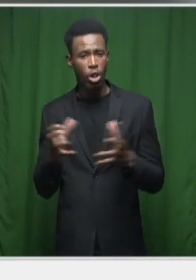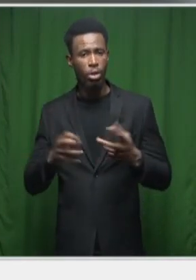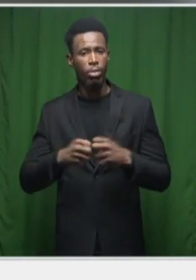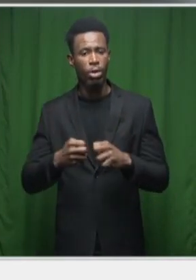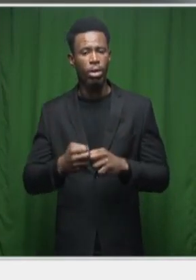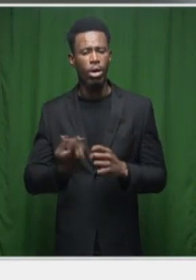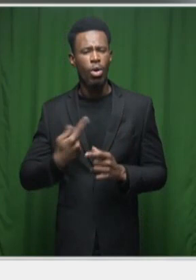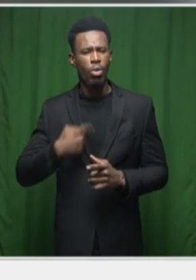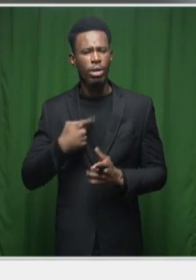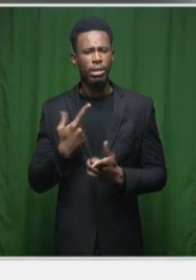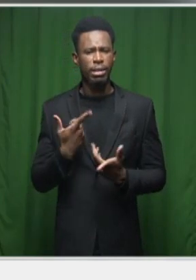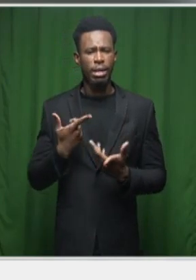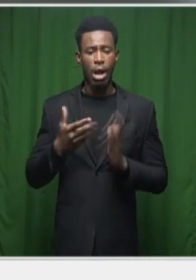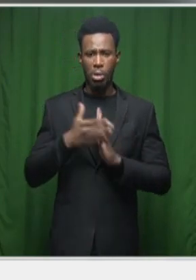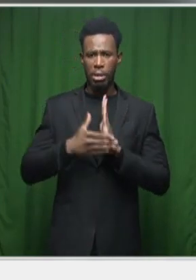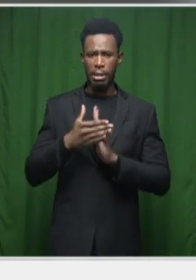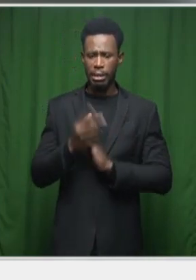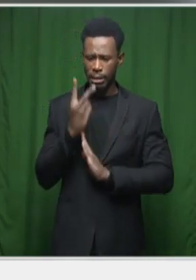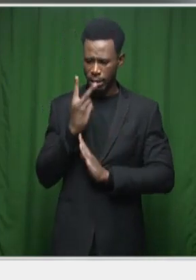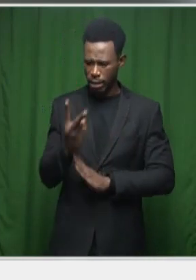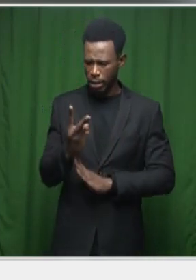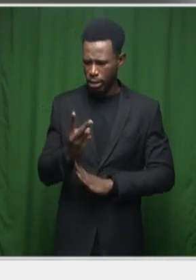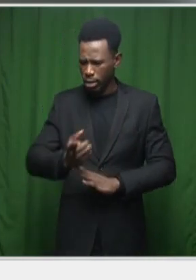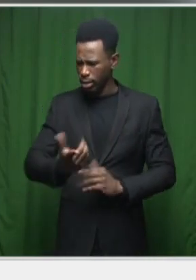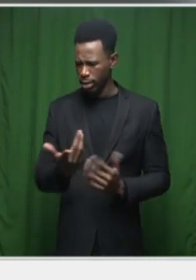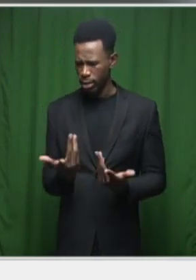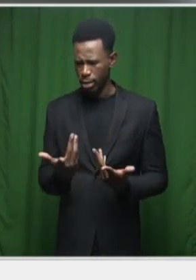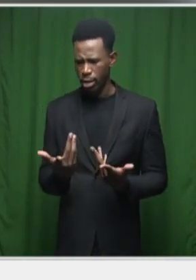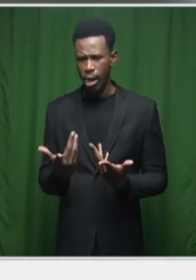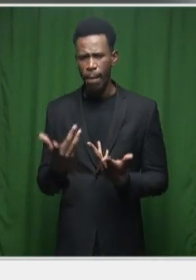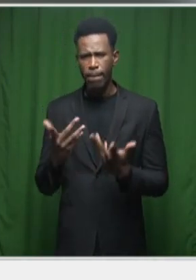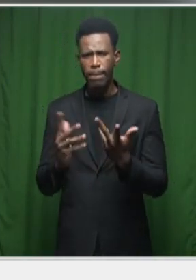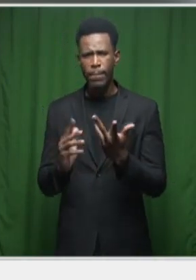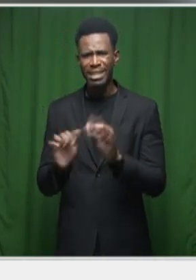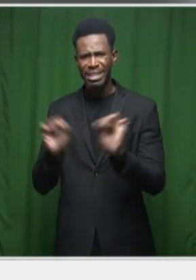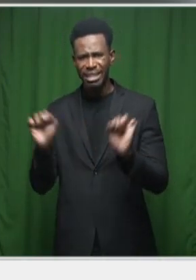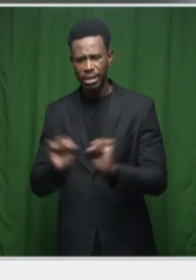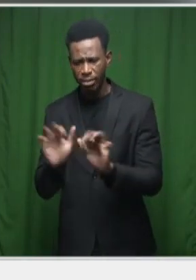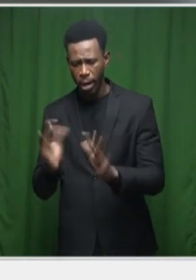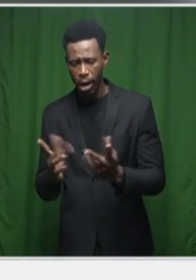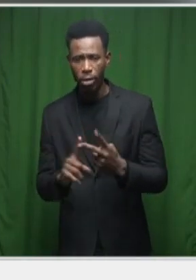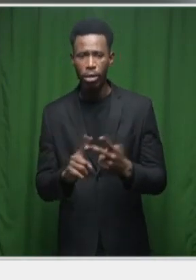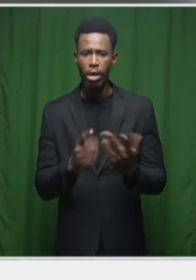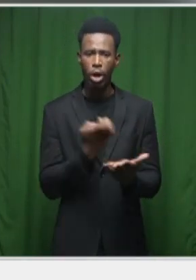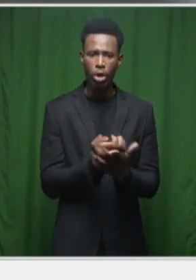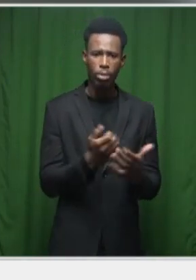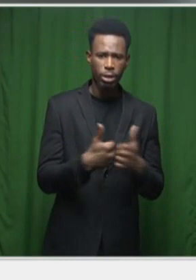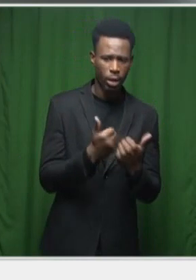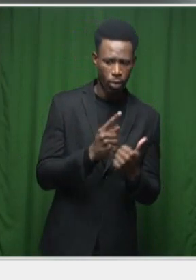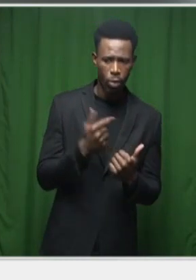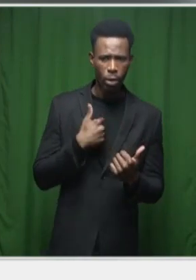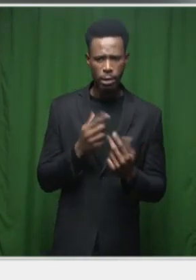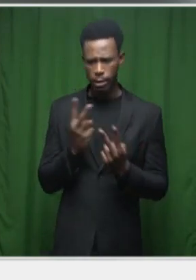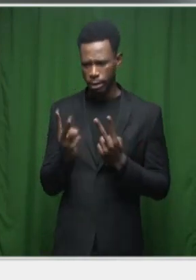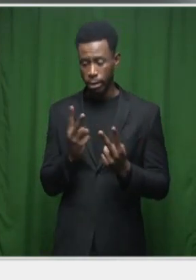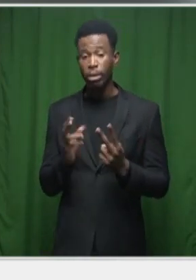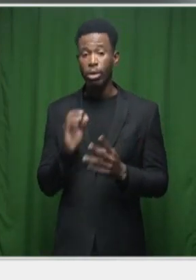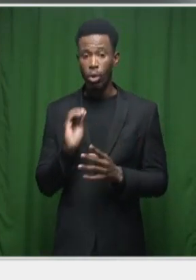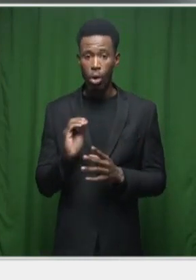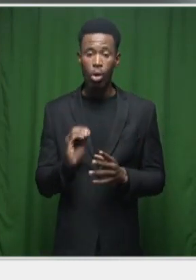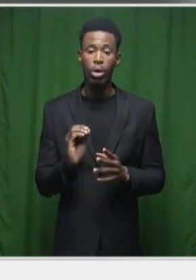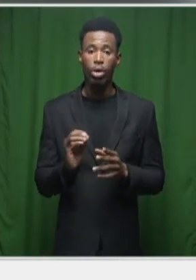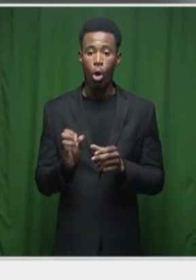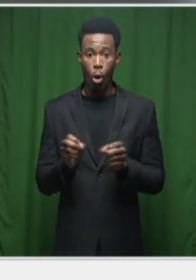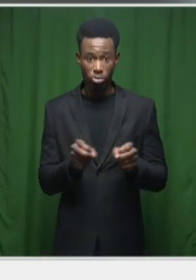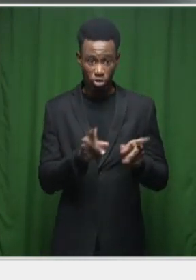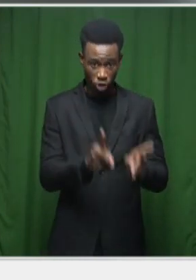see the mechanism as both an economic, an environmental, opportunity and challenges. So there are opportunities and challenges that comes